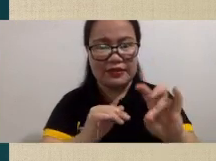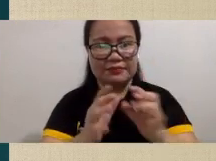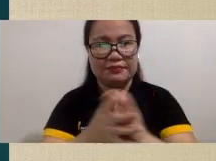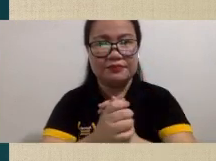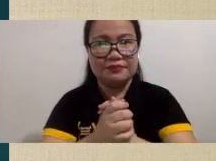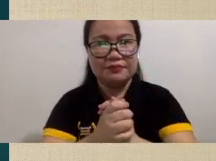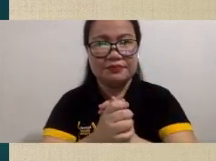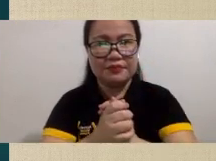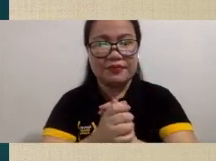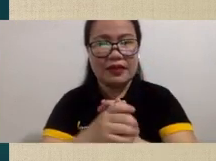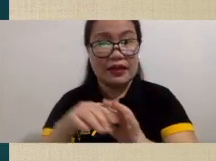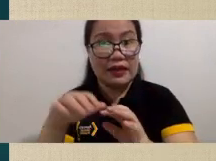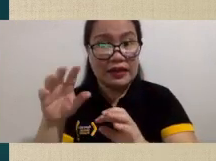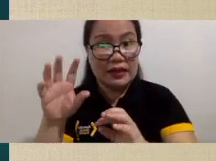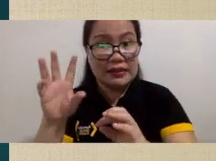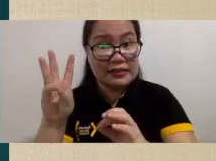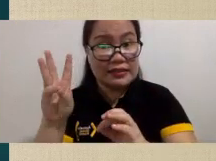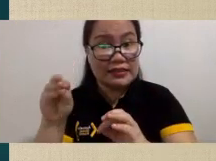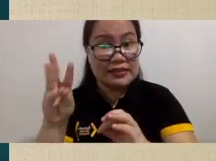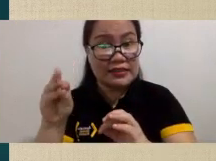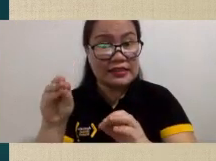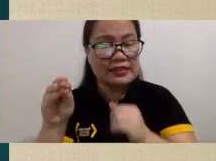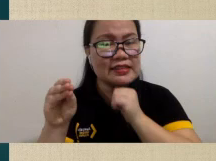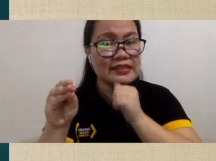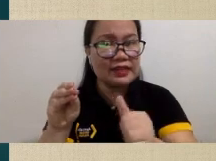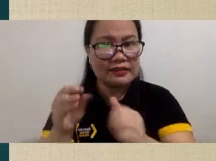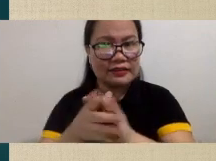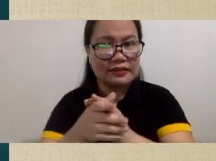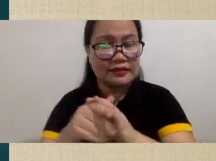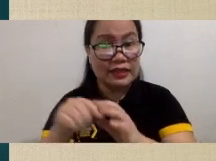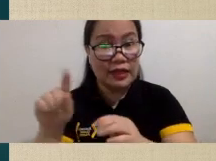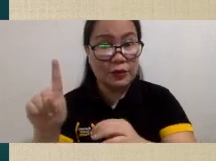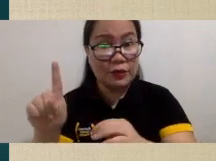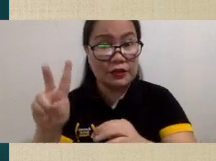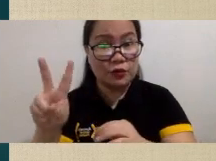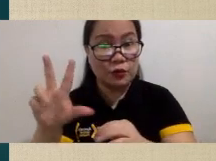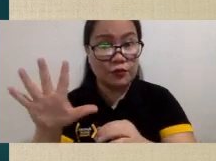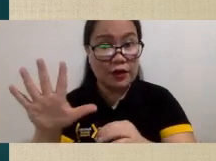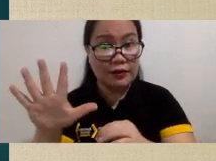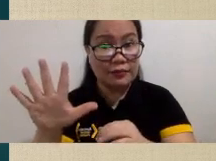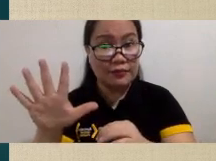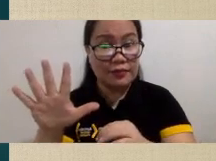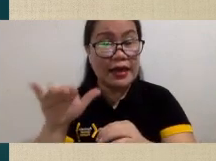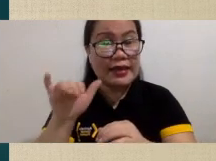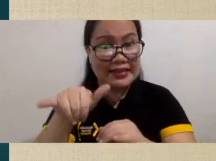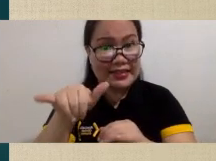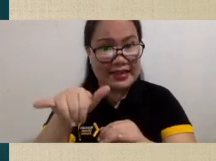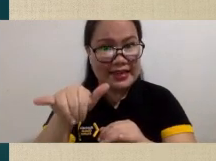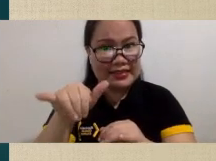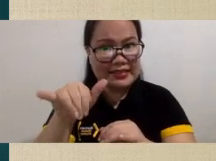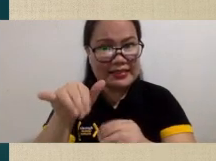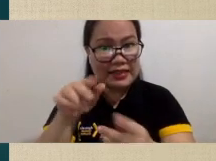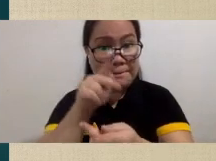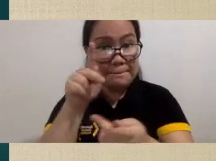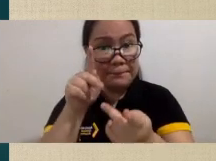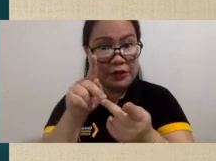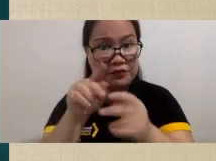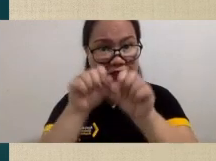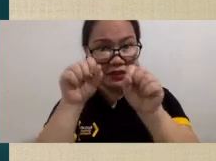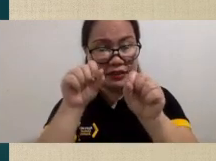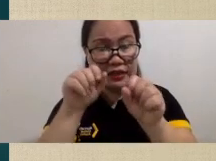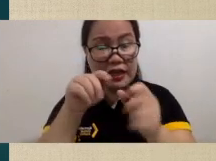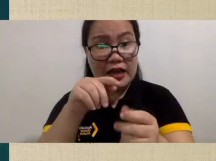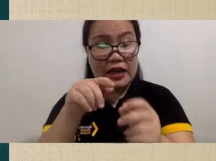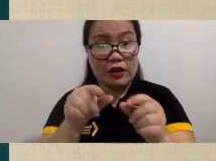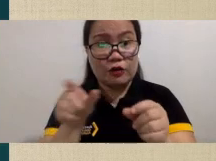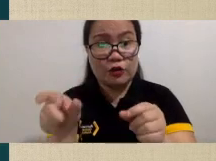that is 27. 60 is not. 125 is a perfect cube because